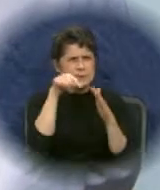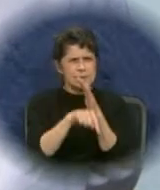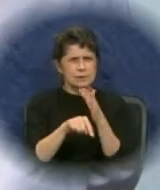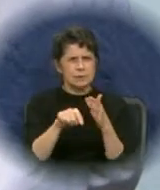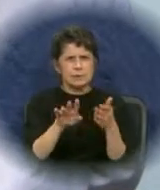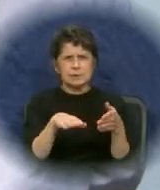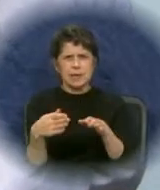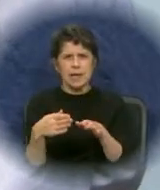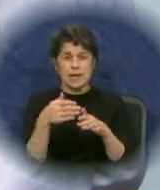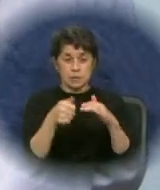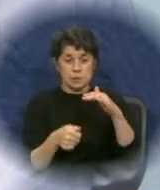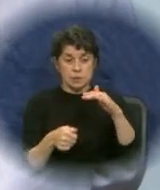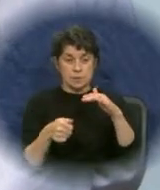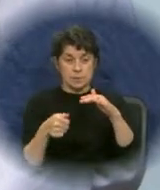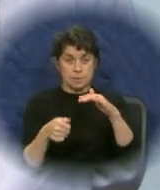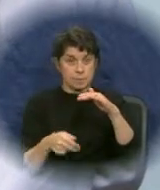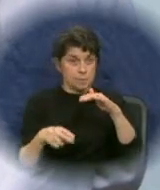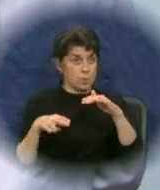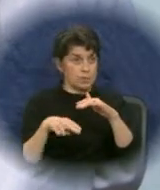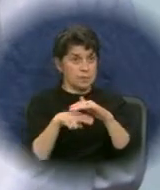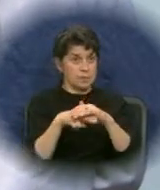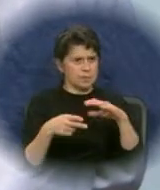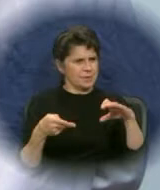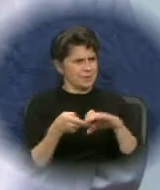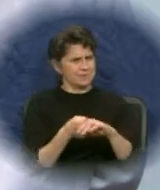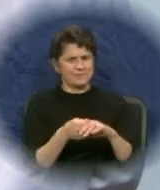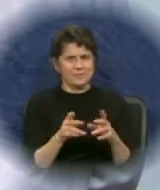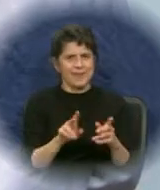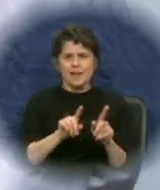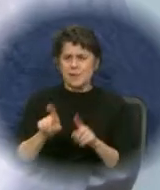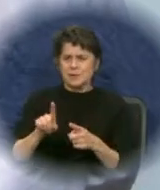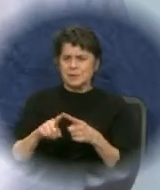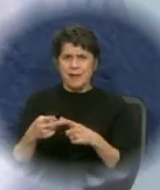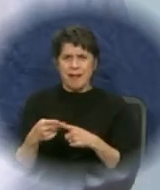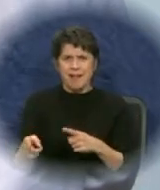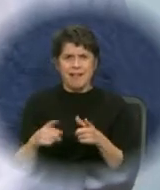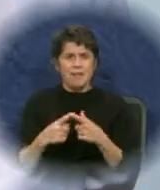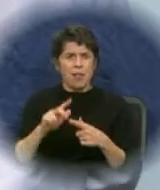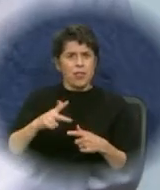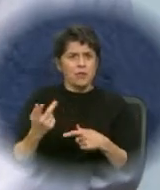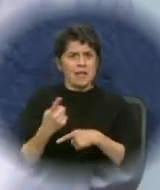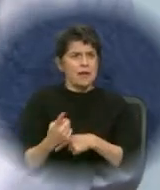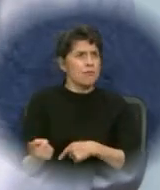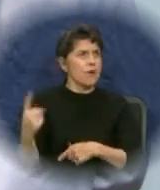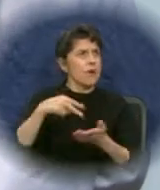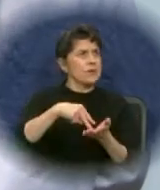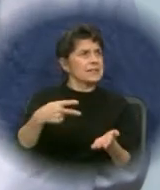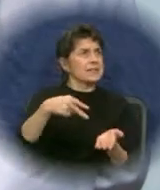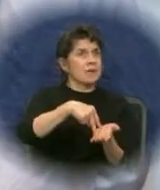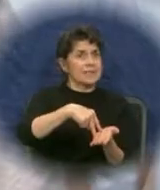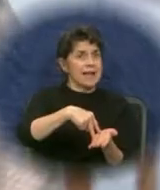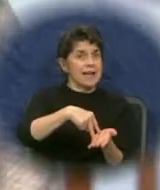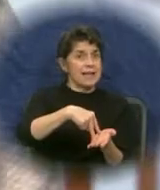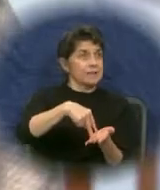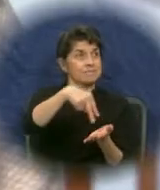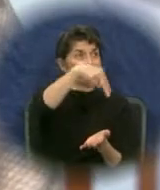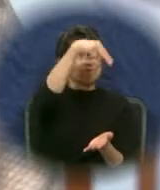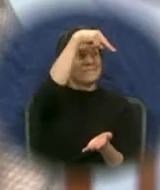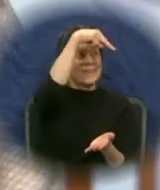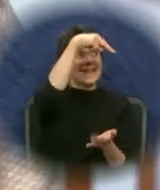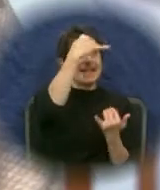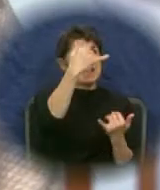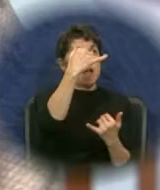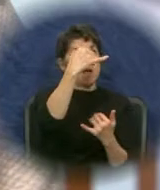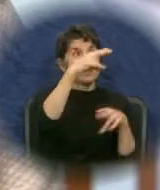He descended into hell. On the third day, he rose again from the dead. He ascended into heaven and is seated at the right hand of God, the